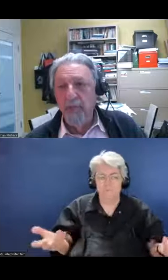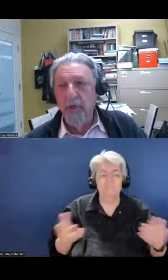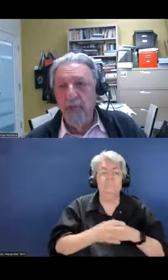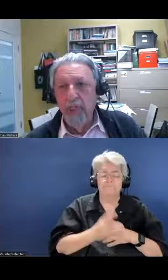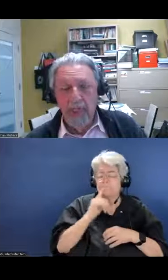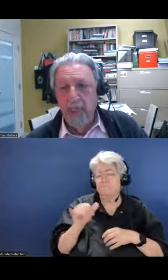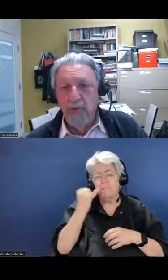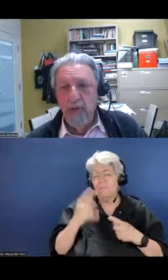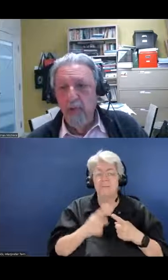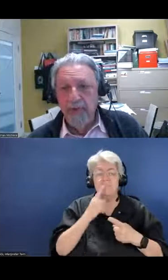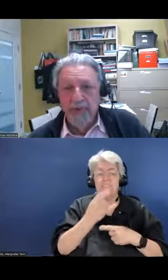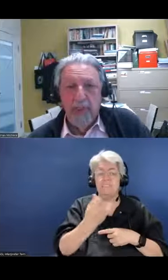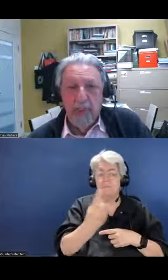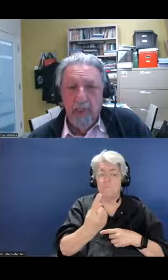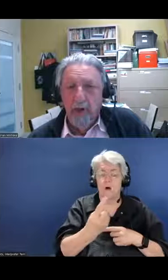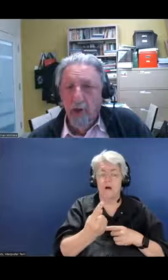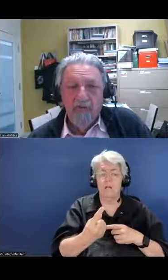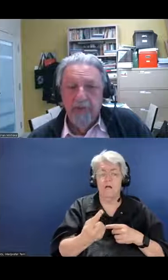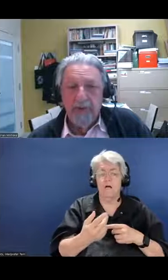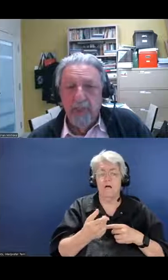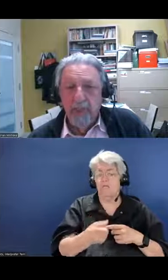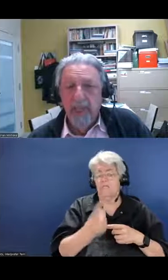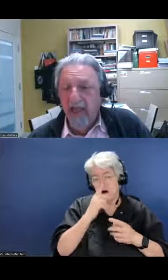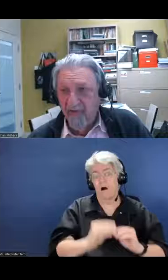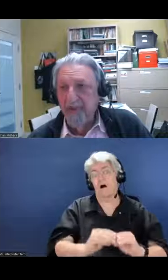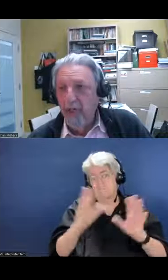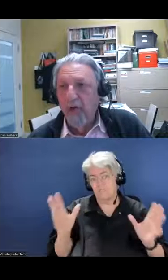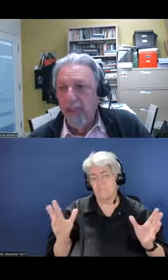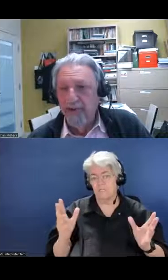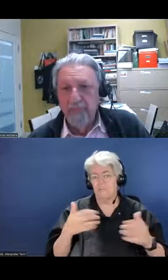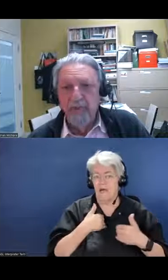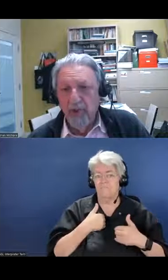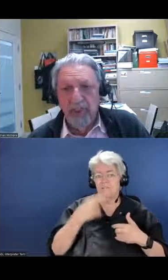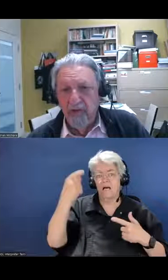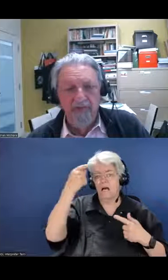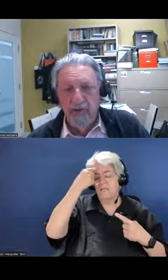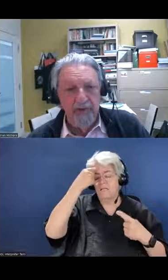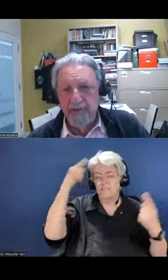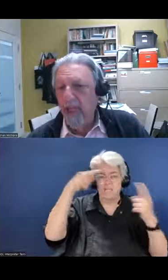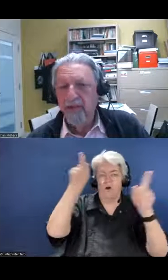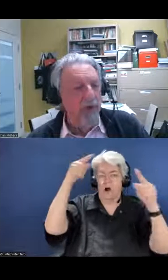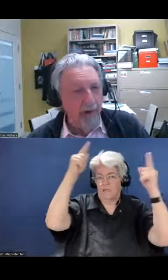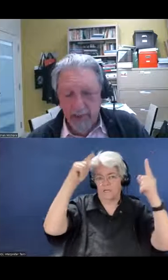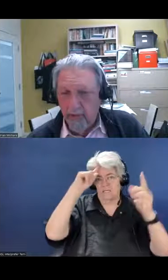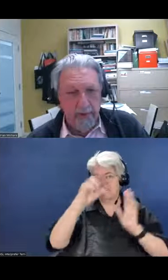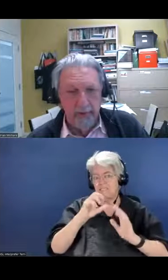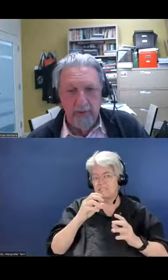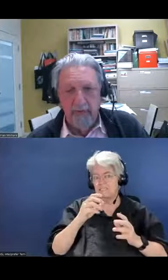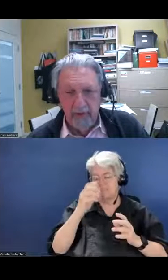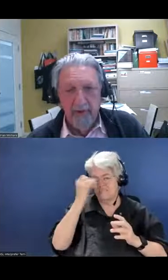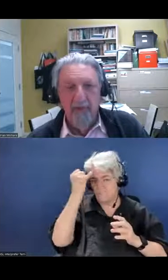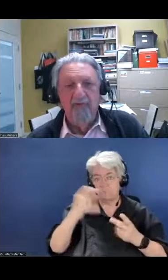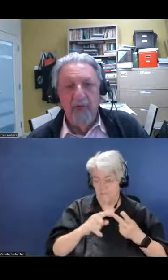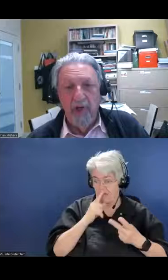when someone was obviously having psychotic symptoms like hearing voices, they had no idea what to